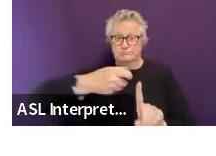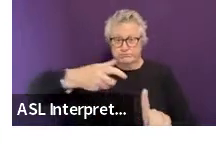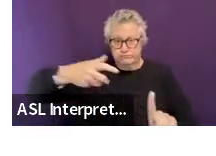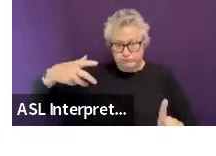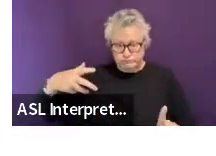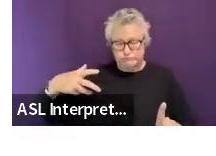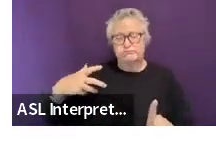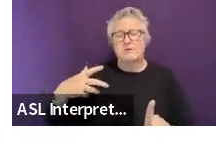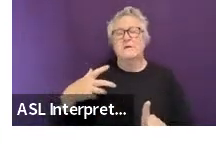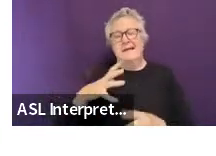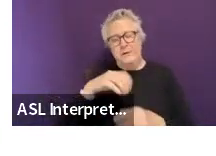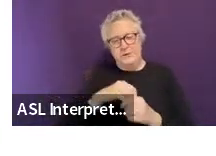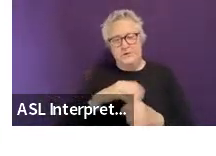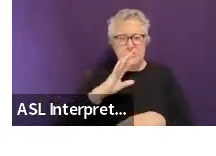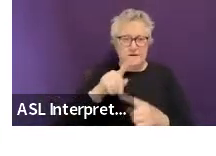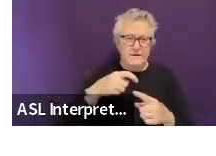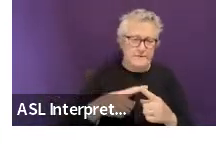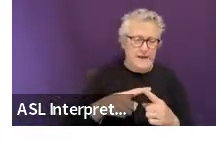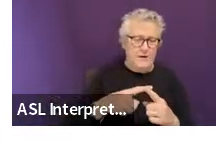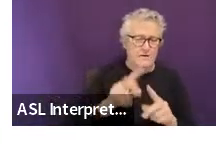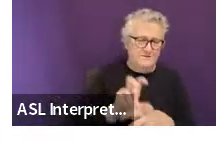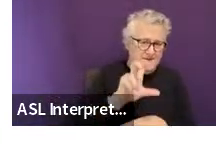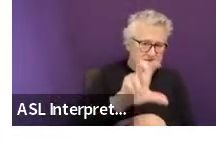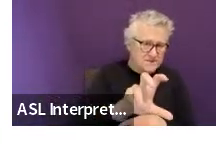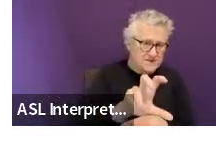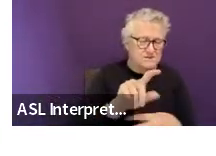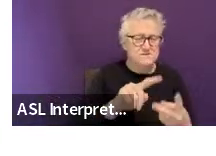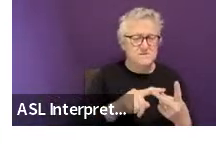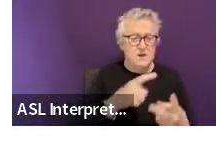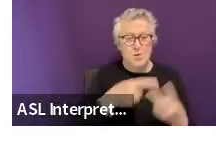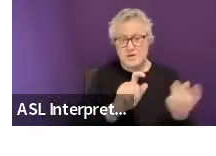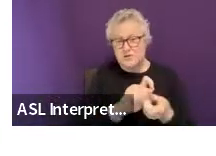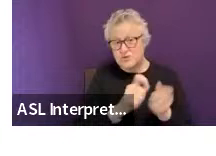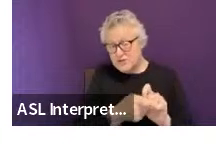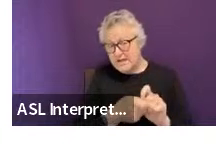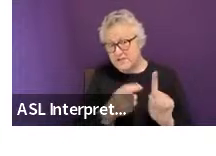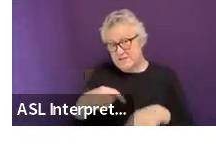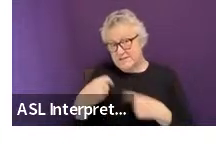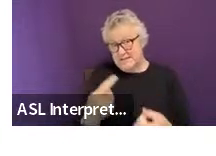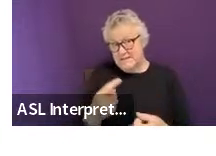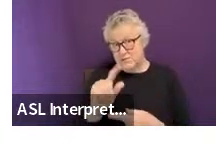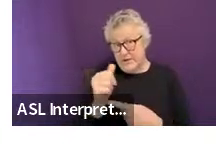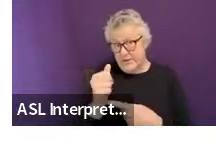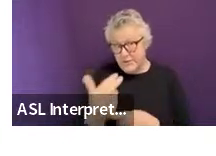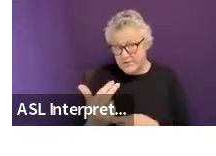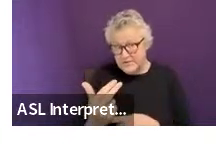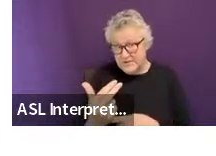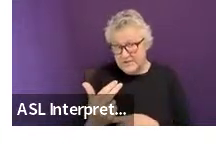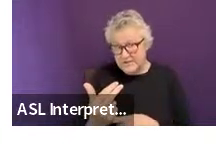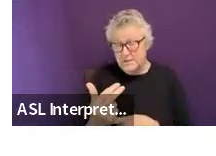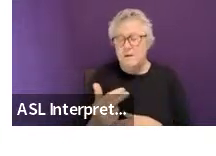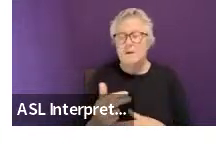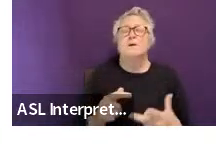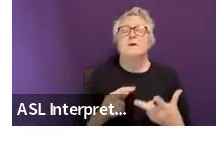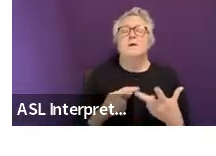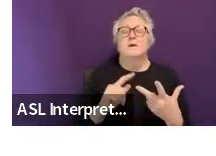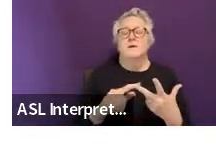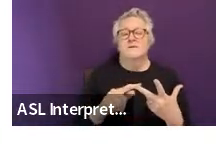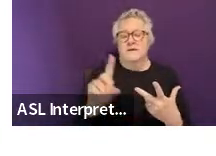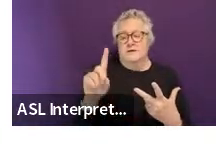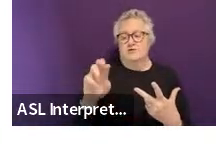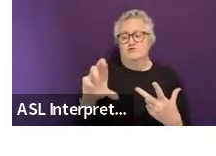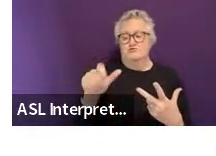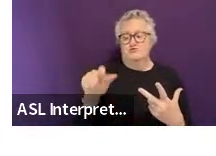investments, looking at the measures, and of course, responding to what's changed since 2013. I will also do the draft findings from our transit